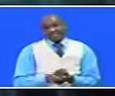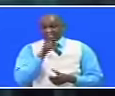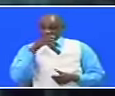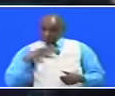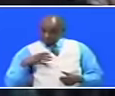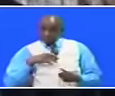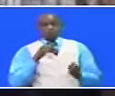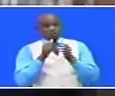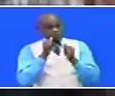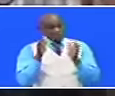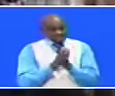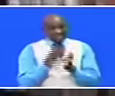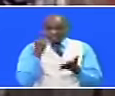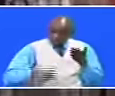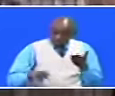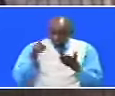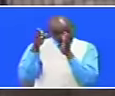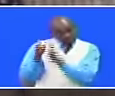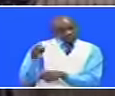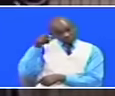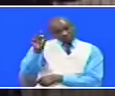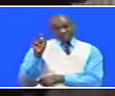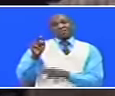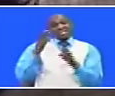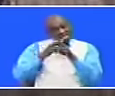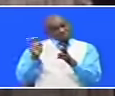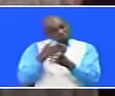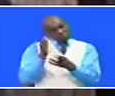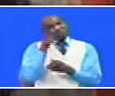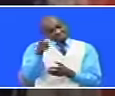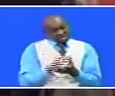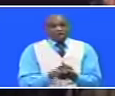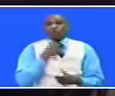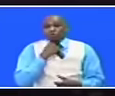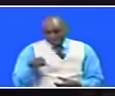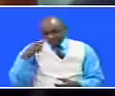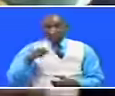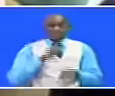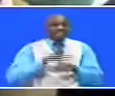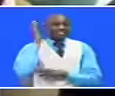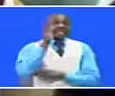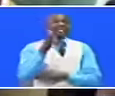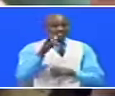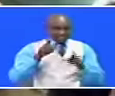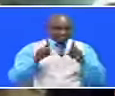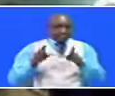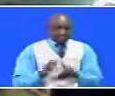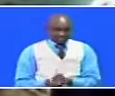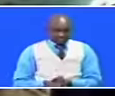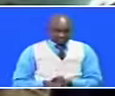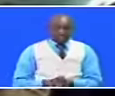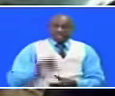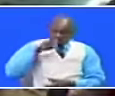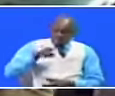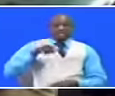aspirants, on the other hand, accused one of them of being behind their woes in a bid to get a direct ticket. Nominations will be conducted